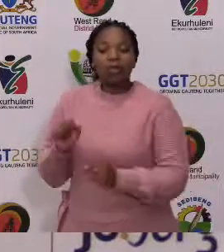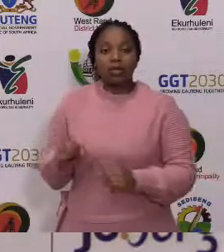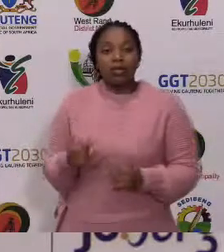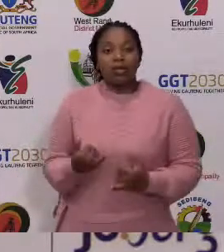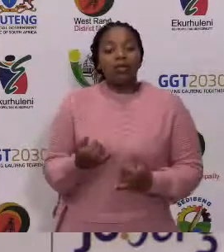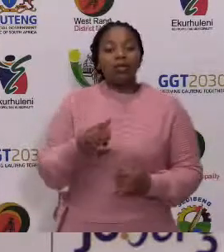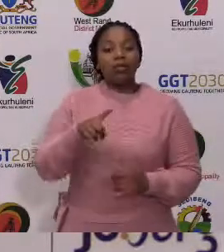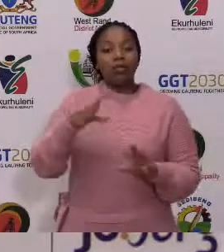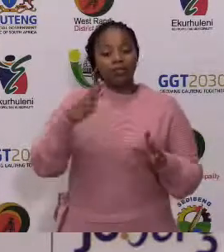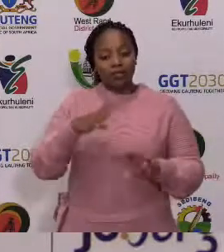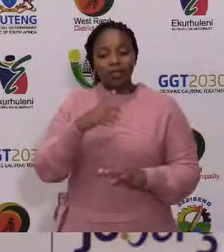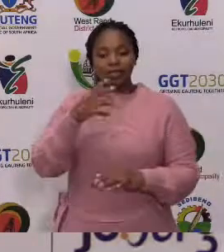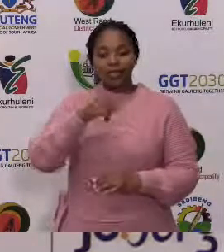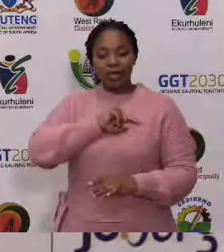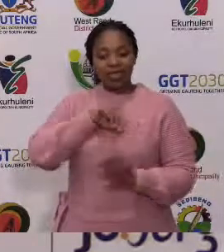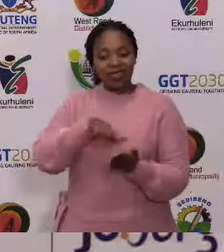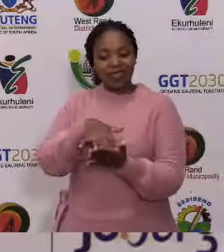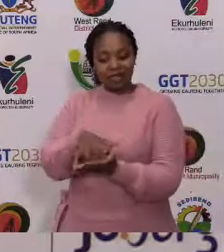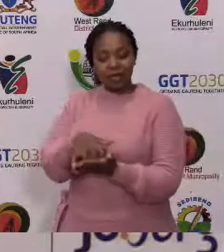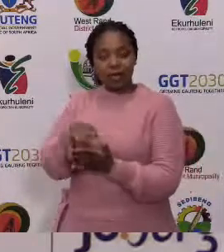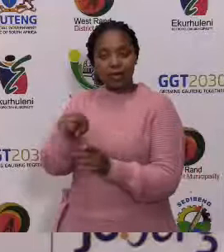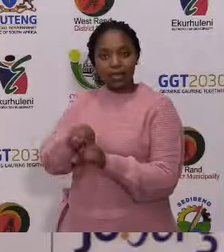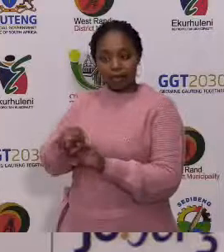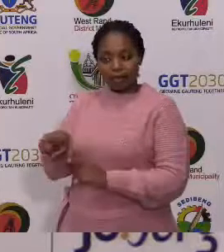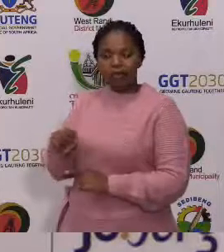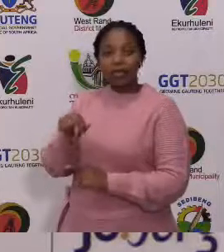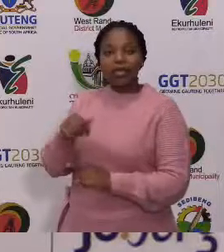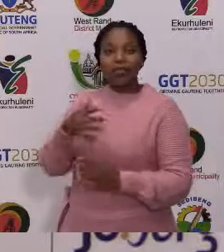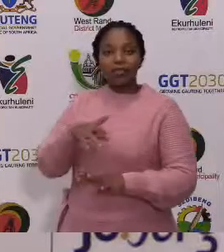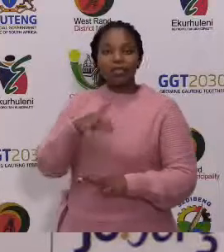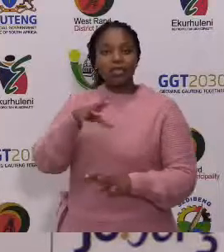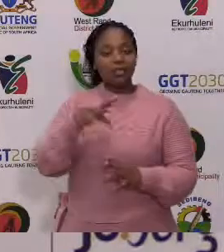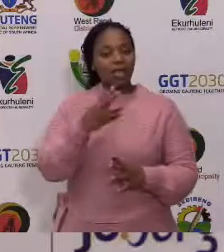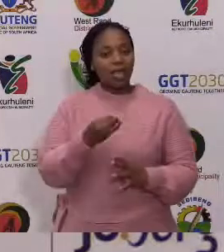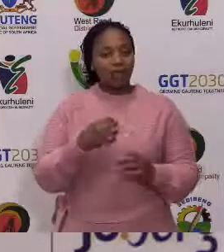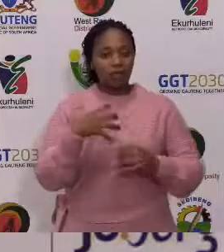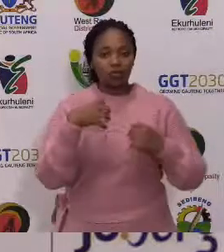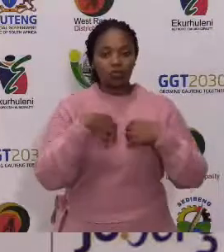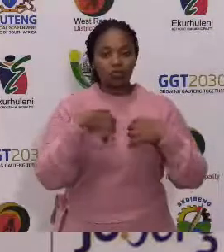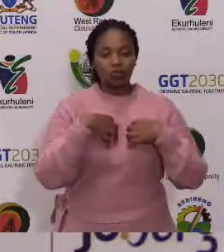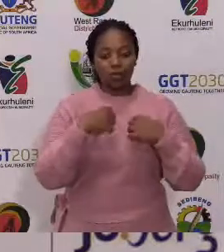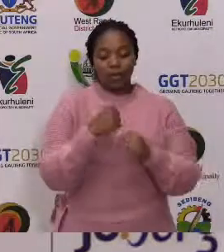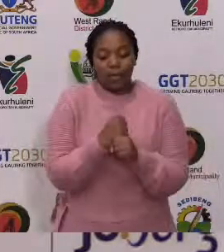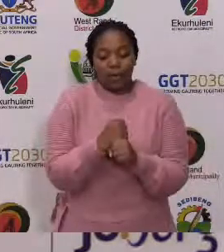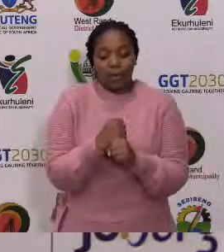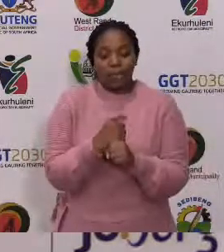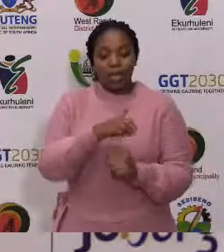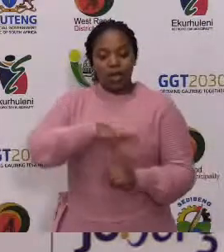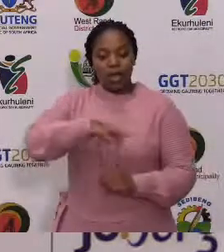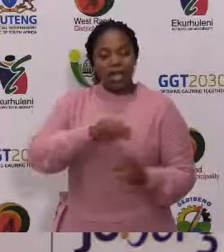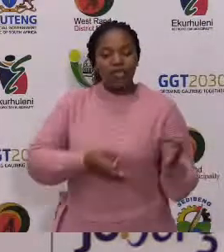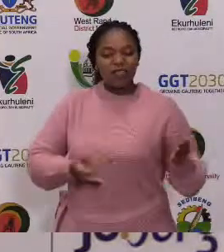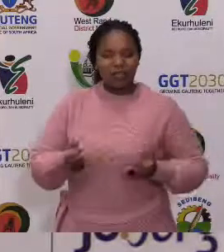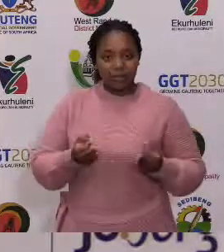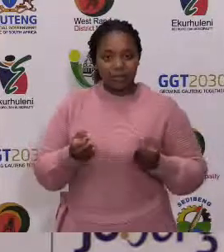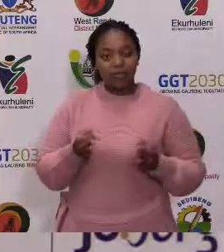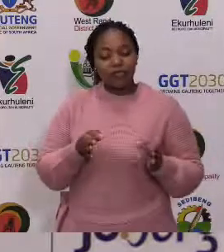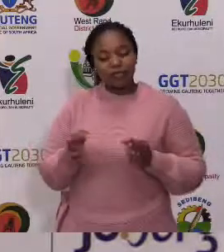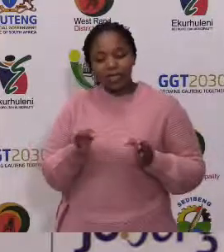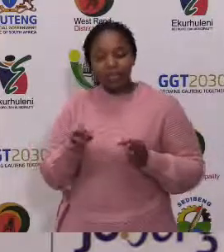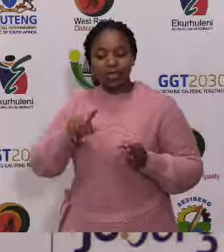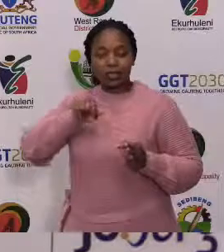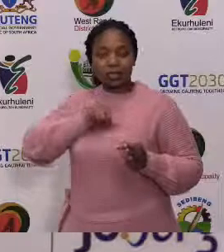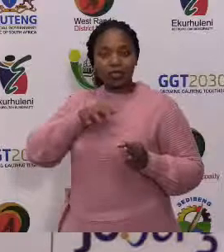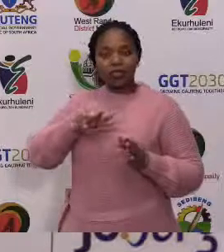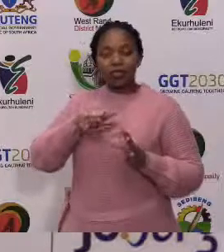over 61,000 doses, and our storage facilities, we've assessed them. They are in good working order for